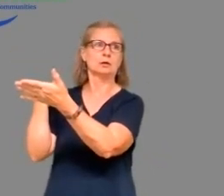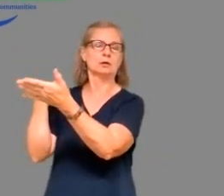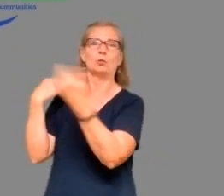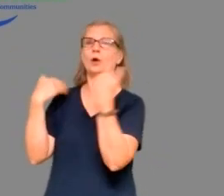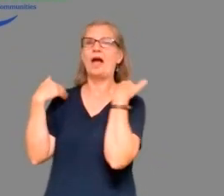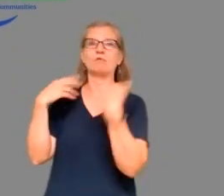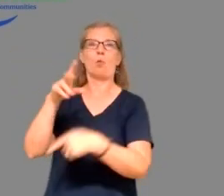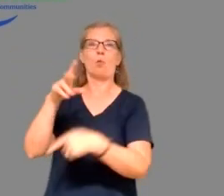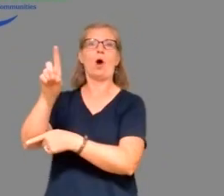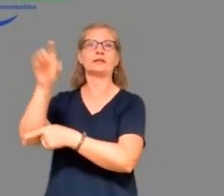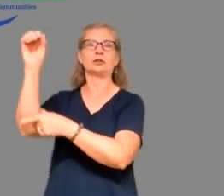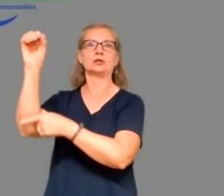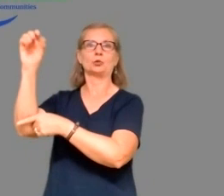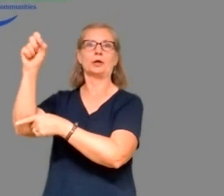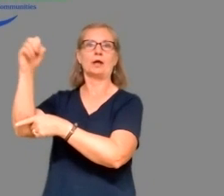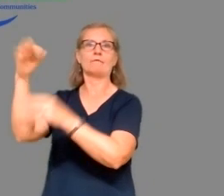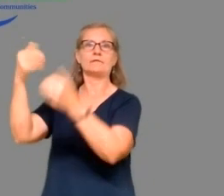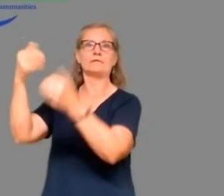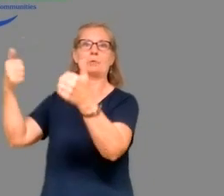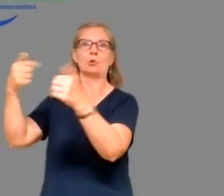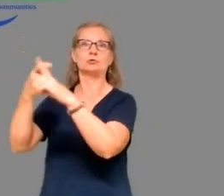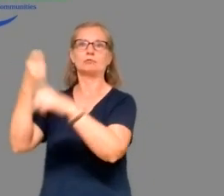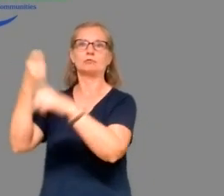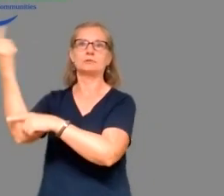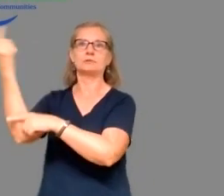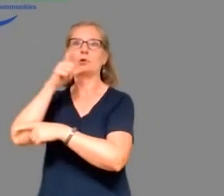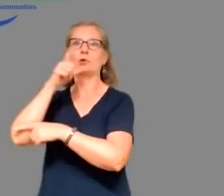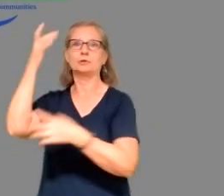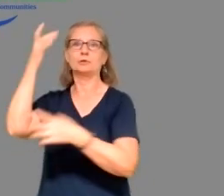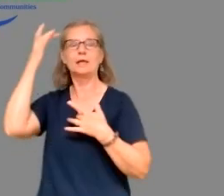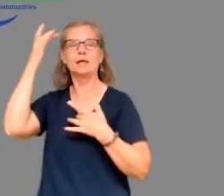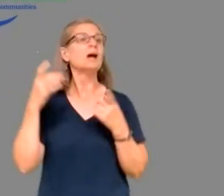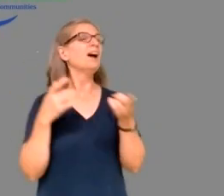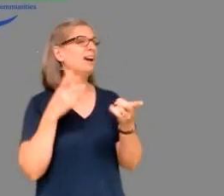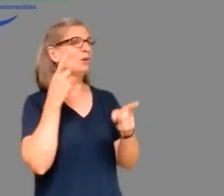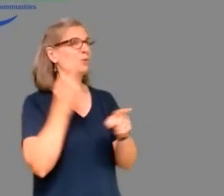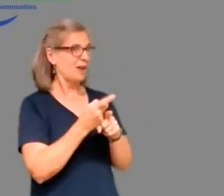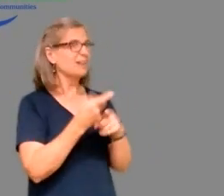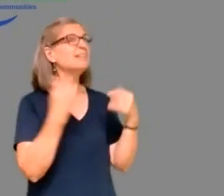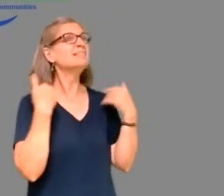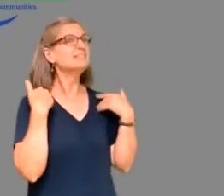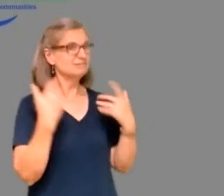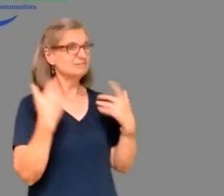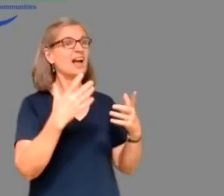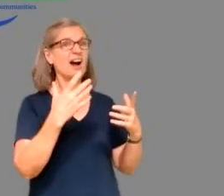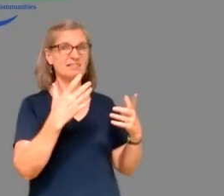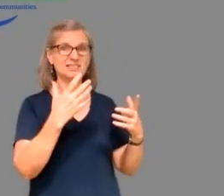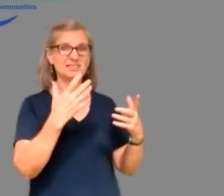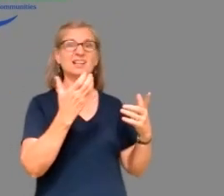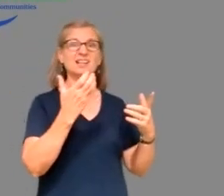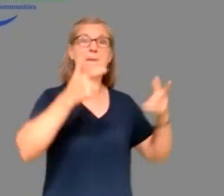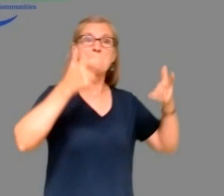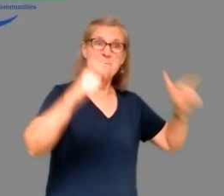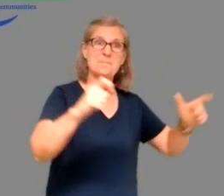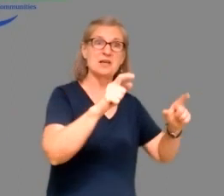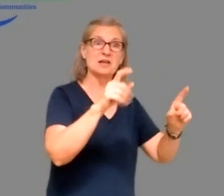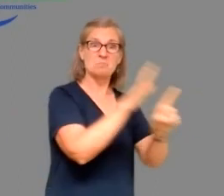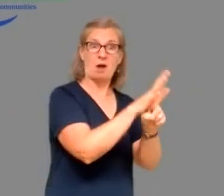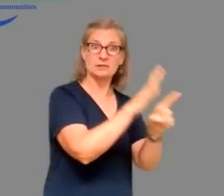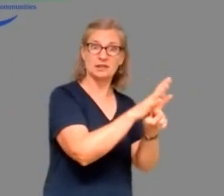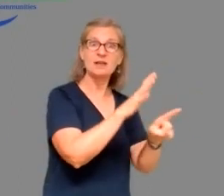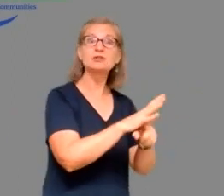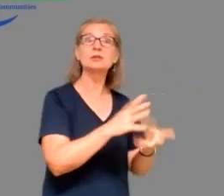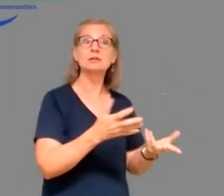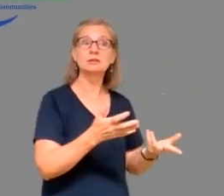Well, I mean, the population density has a significant amount to do. What's that meme you see on Facebook? There's